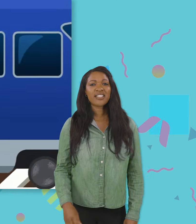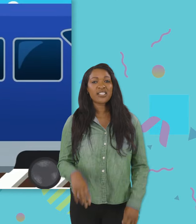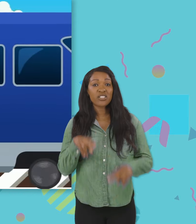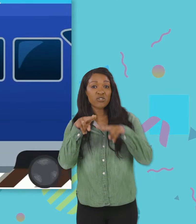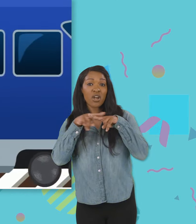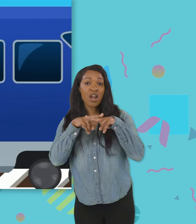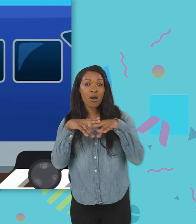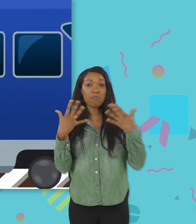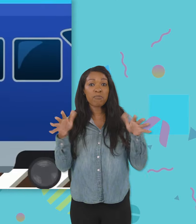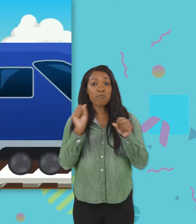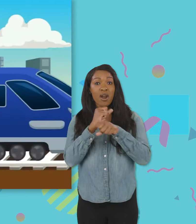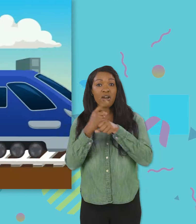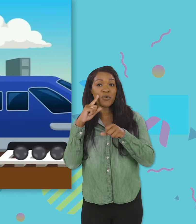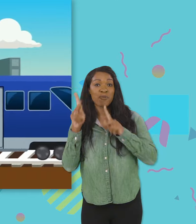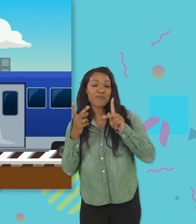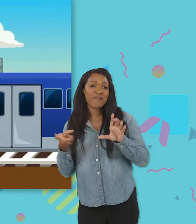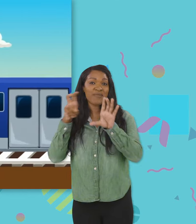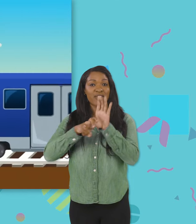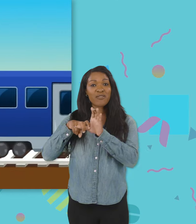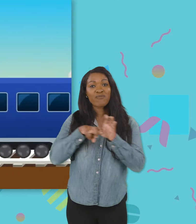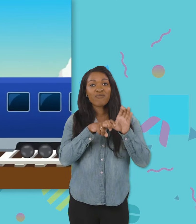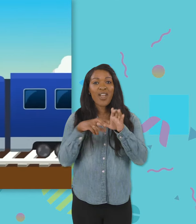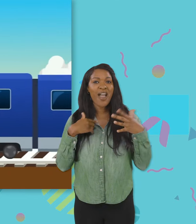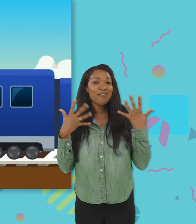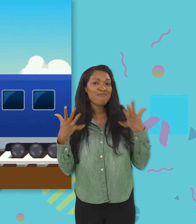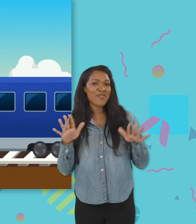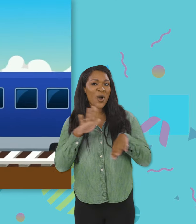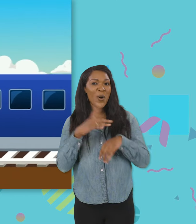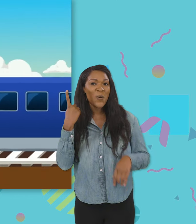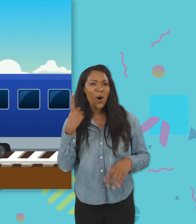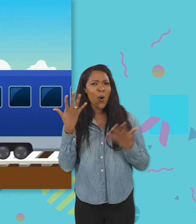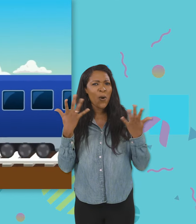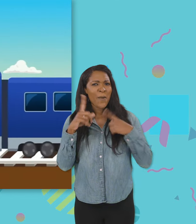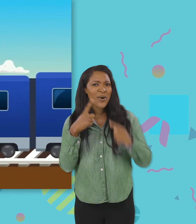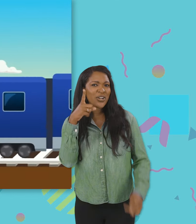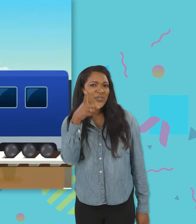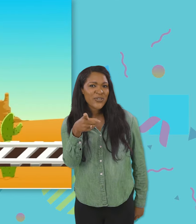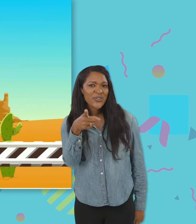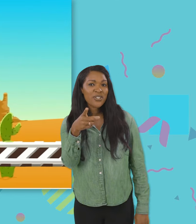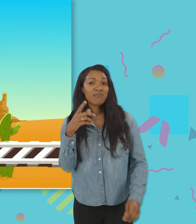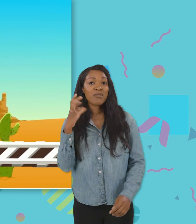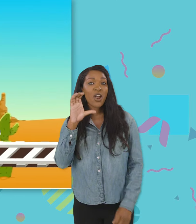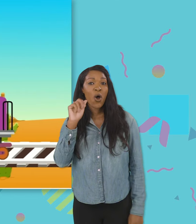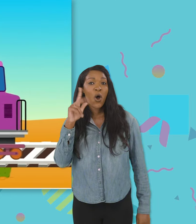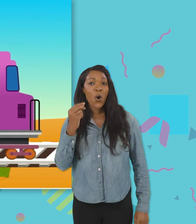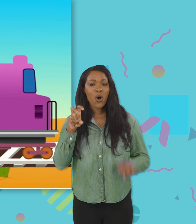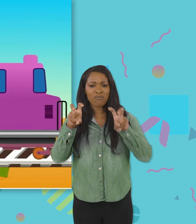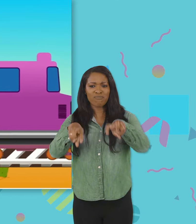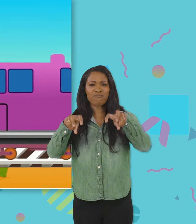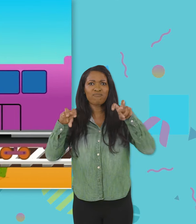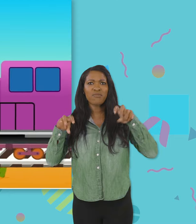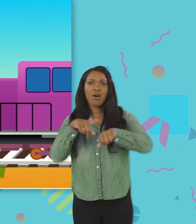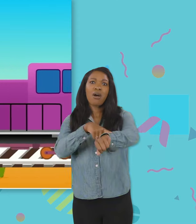Some trains are made to transport people. I've been on one, how about you? Some move